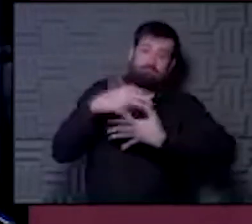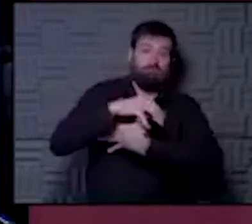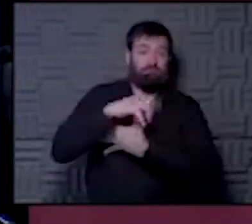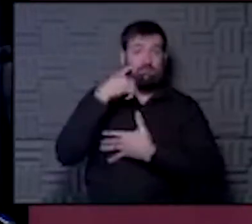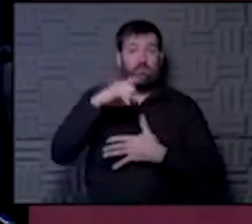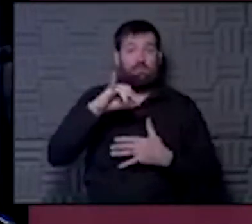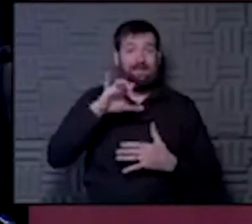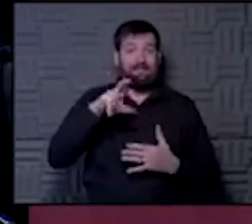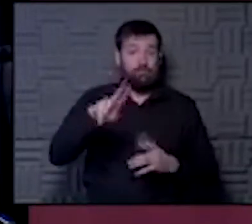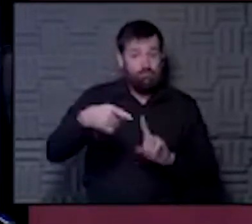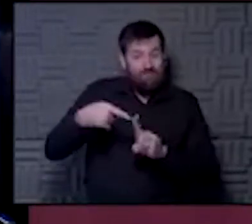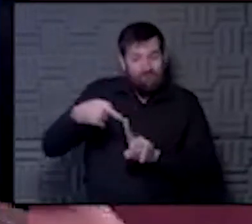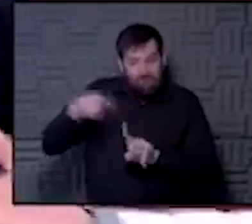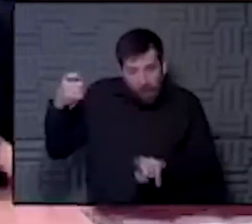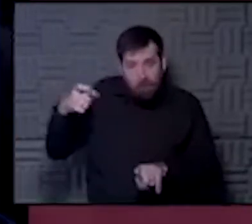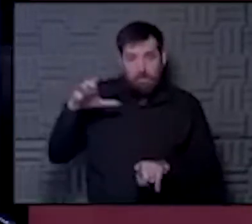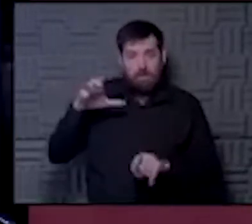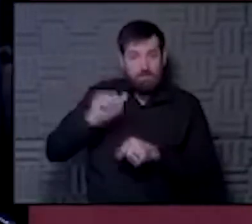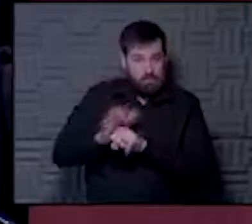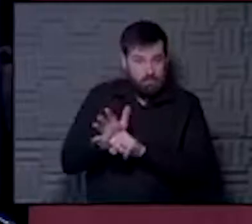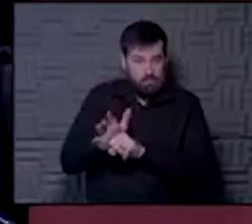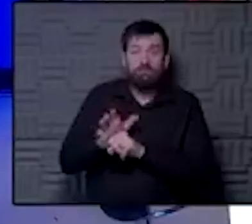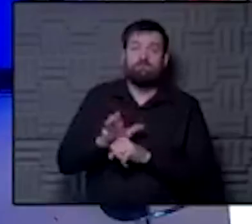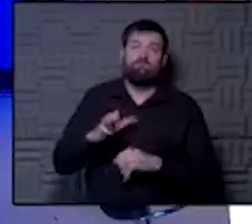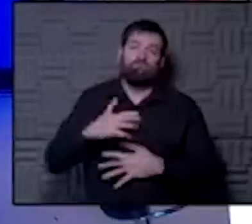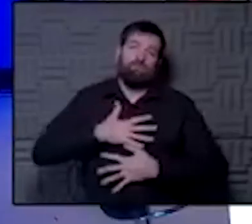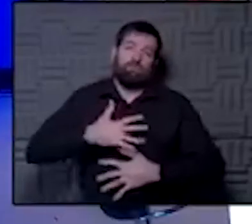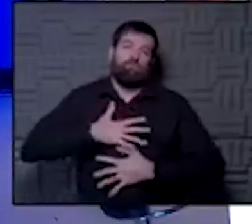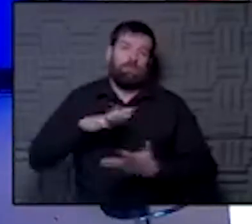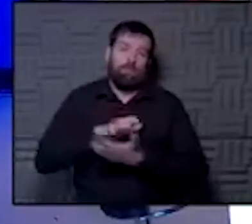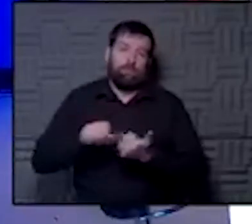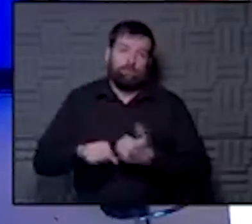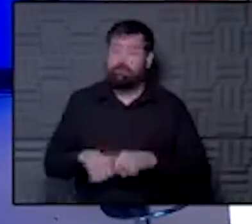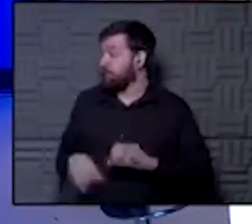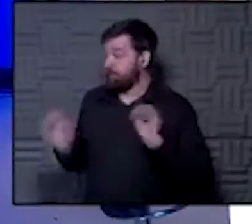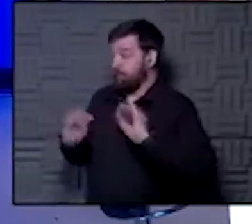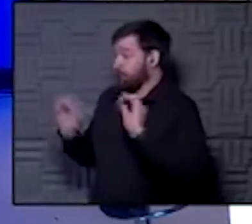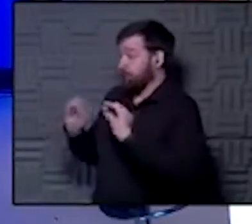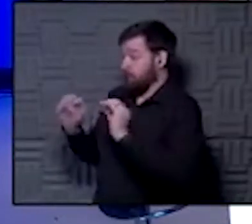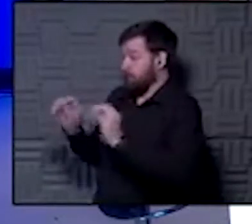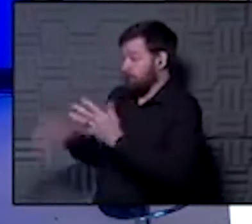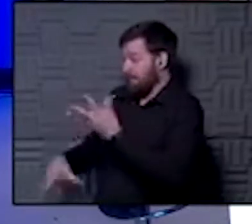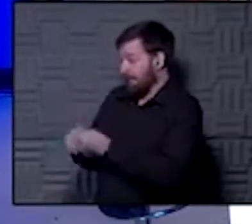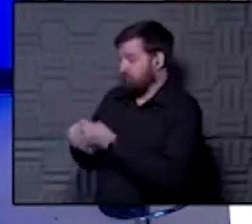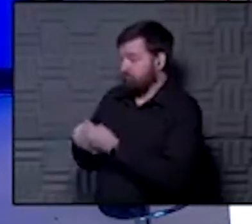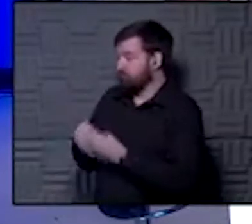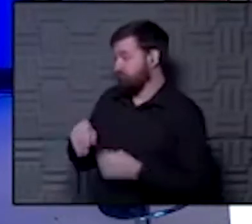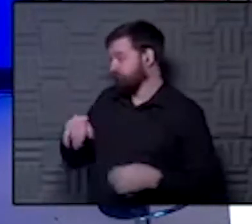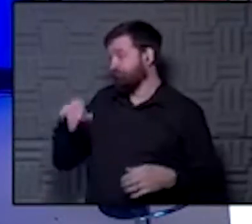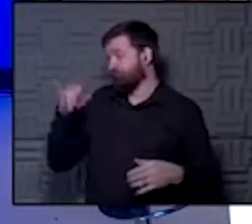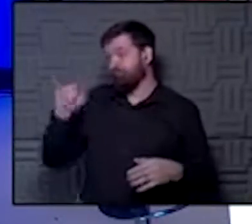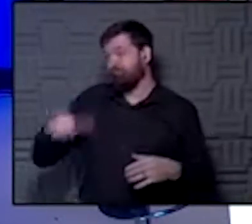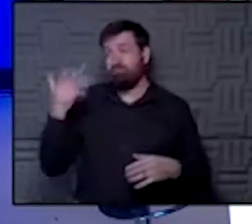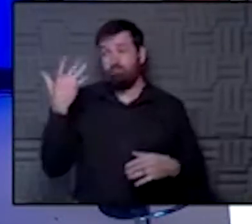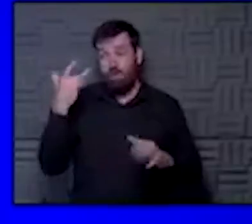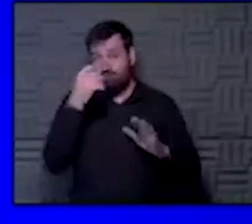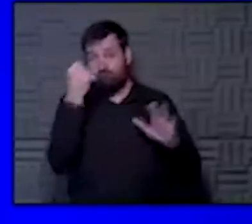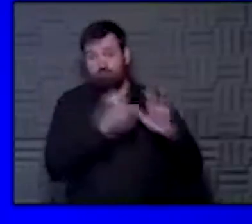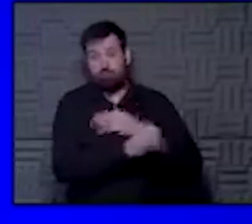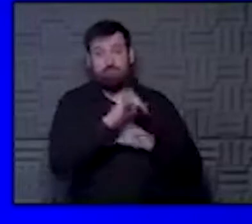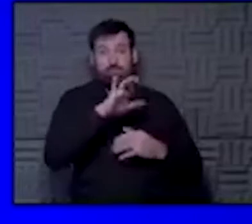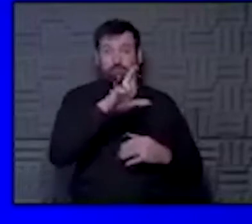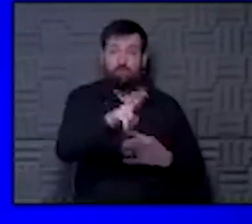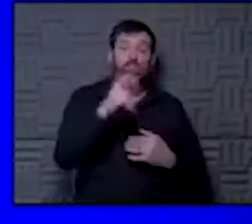ICU from SARS-CoV-2 is clearly respiratory damage. Yeah, absolutely. I have nothing to add. That's why they go to the ICU. They will have